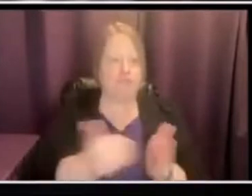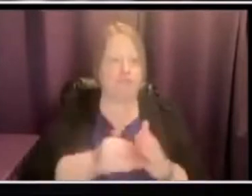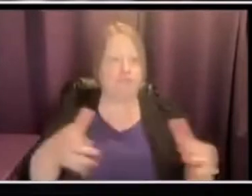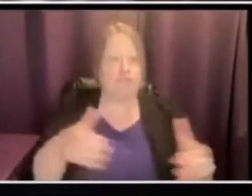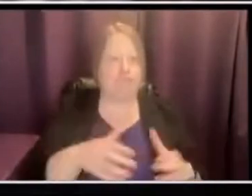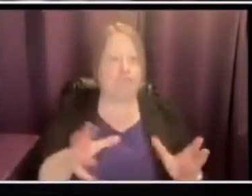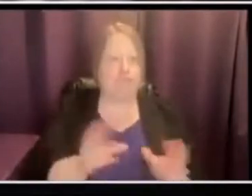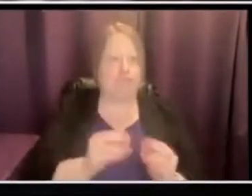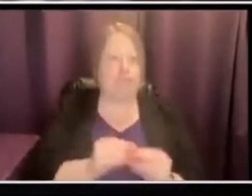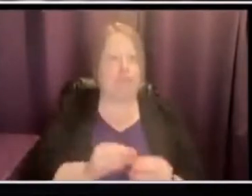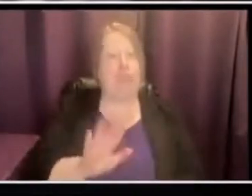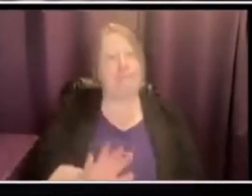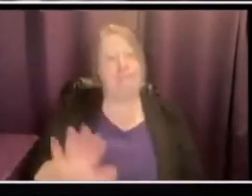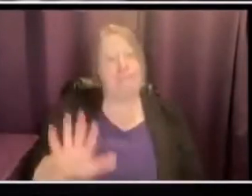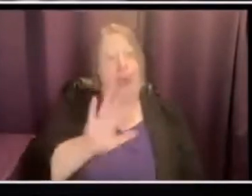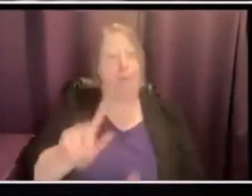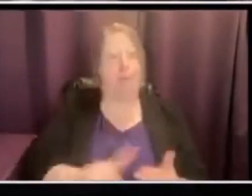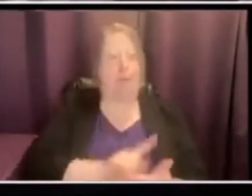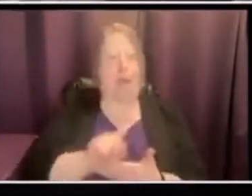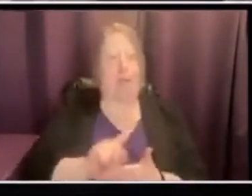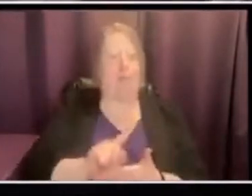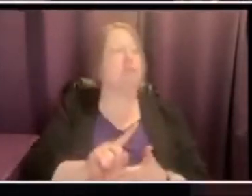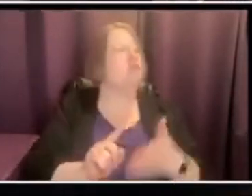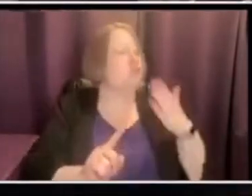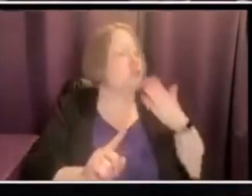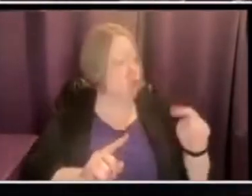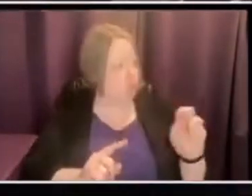in roughly an hour. Good news.